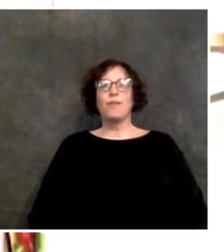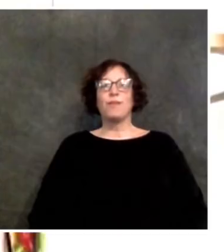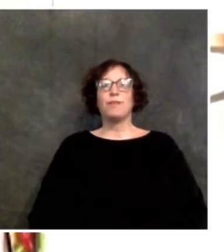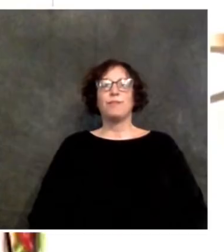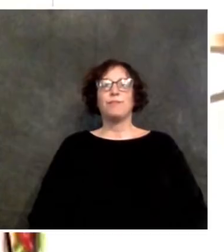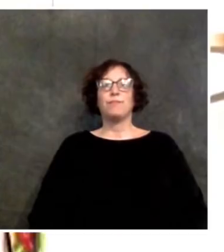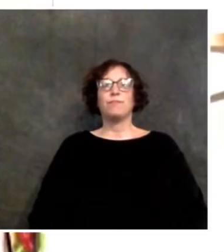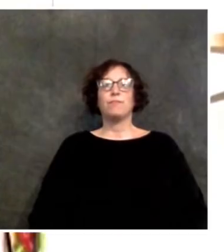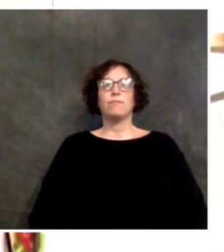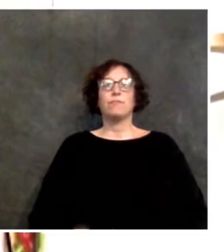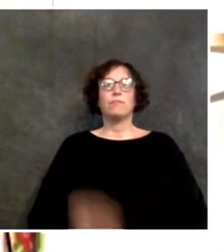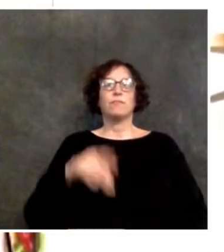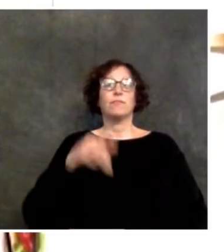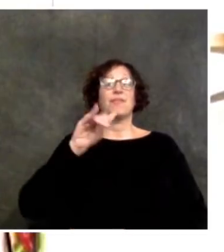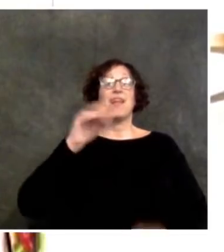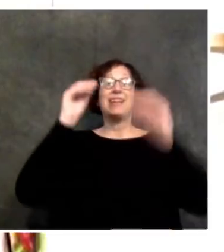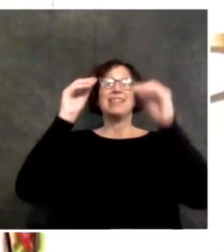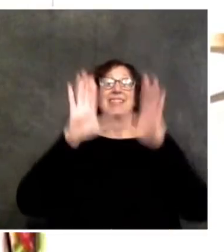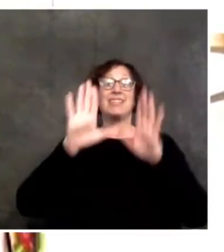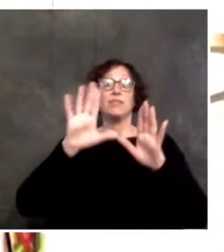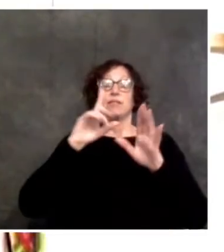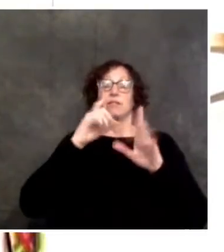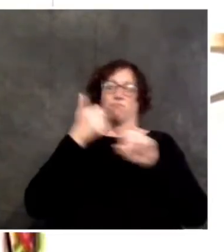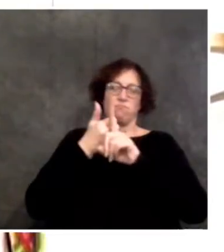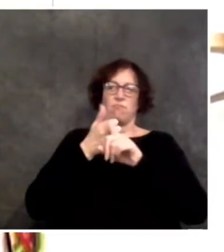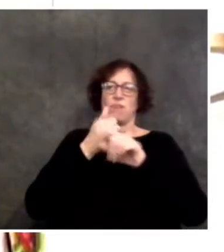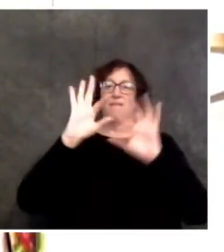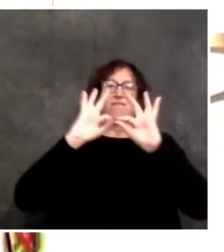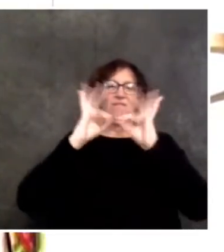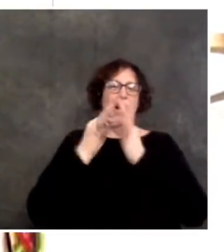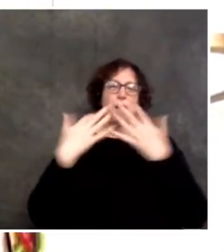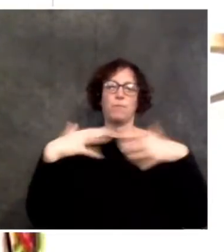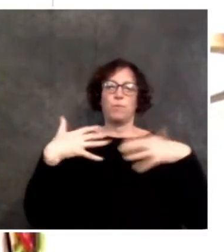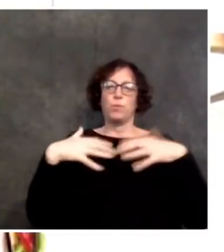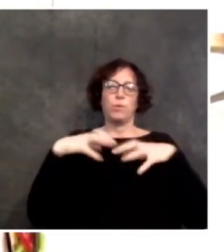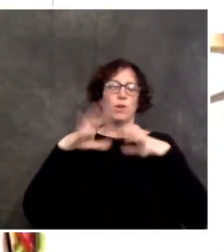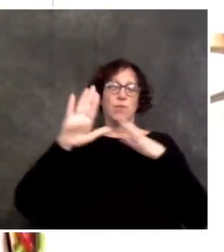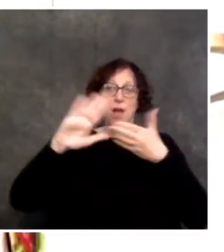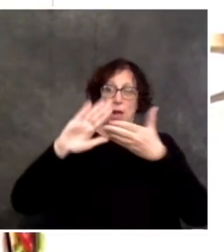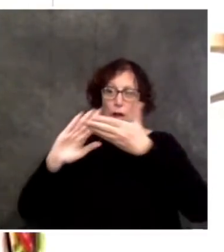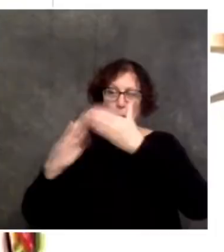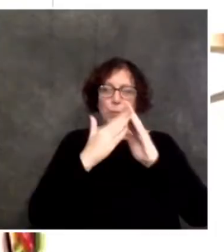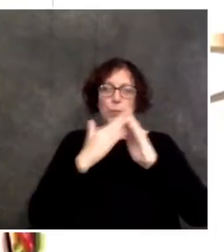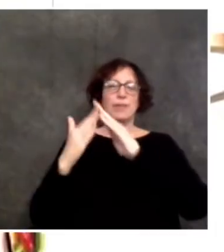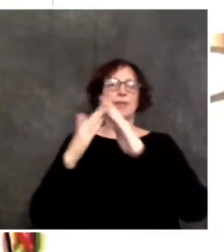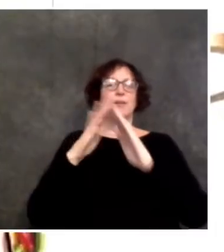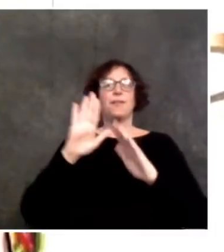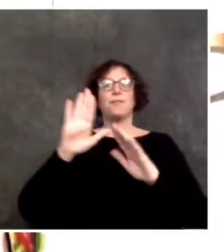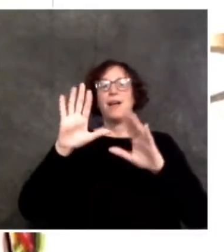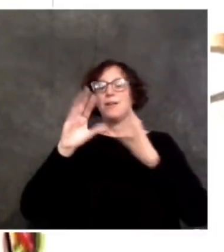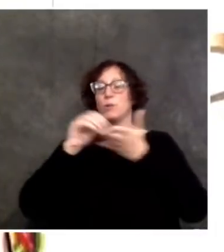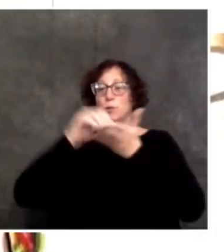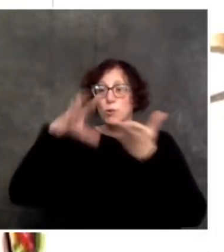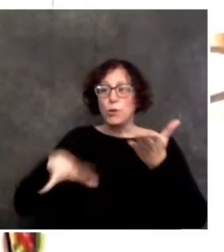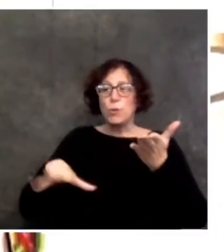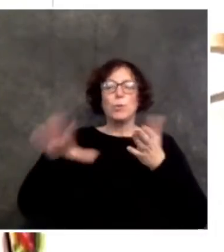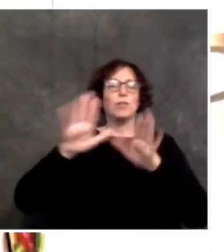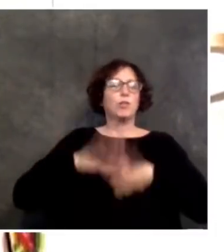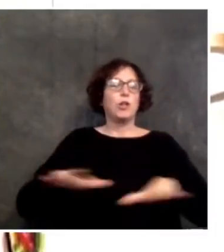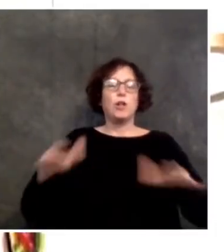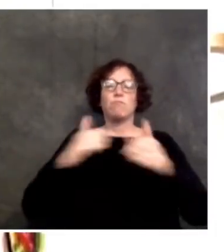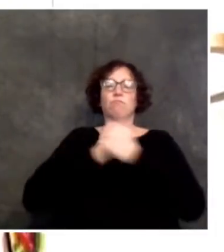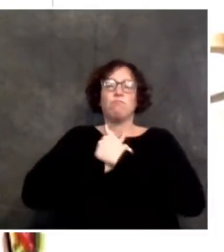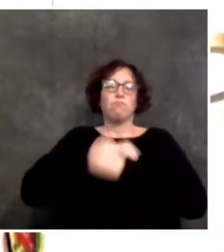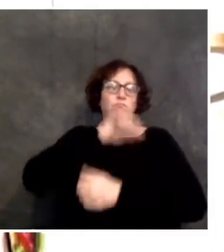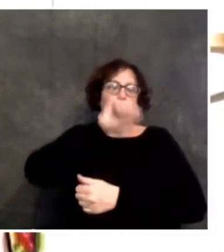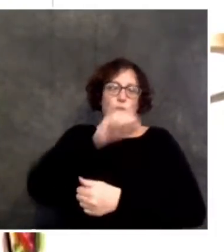to make sure that we honor her work with her students. And we will be there to support the family and the